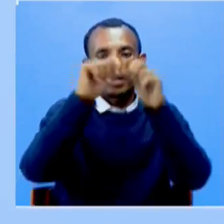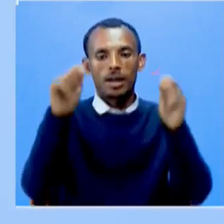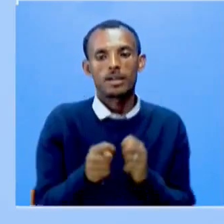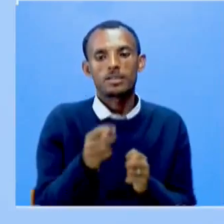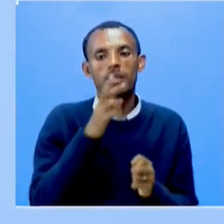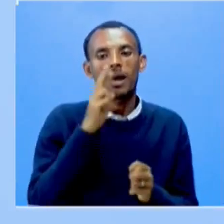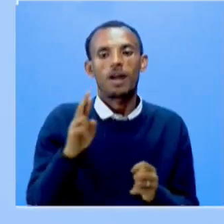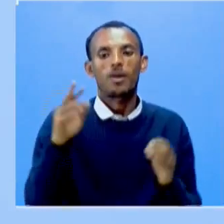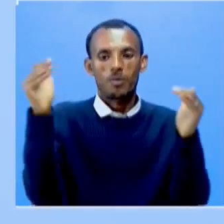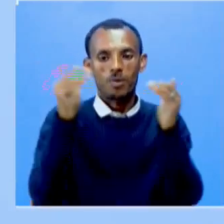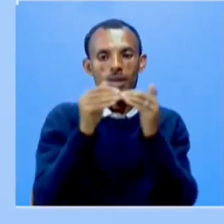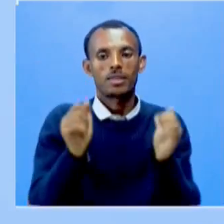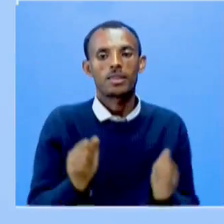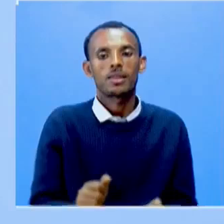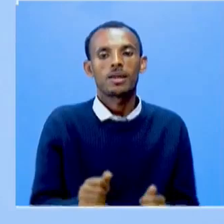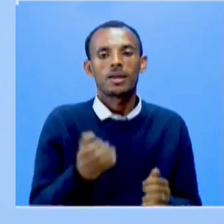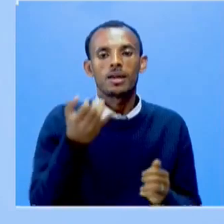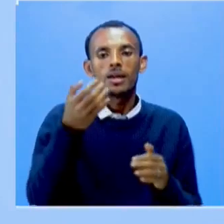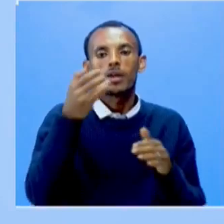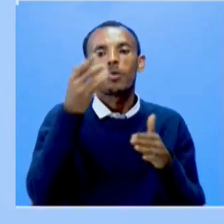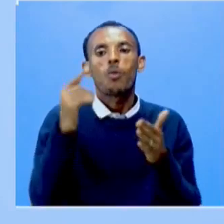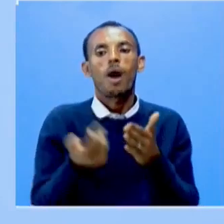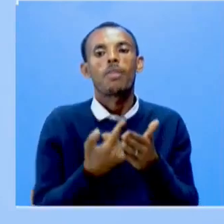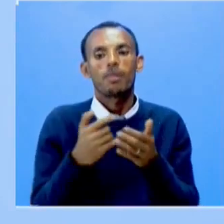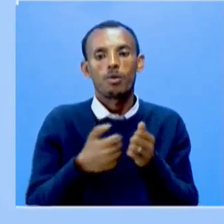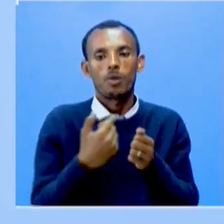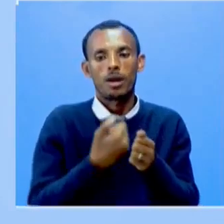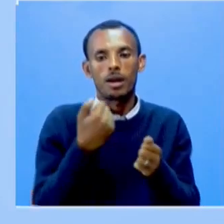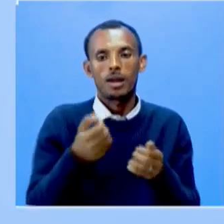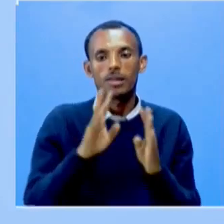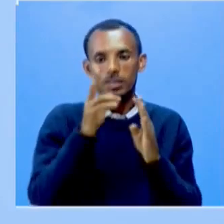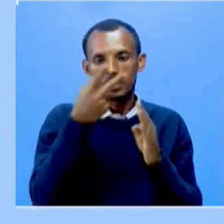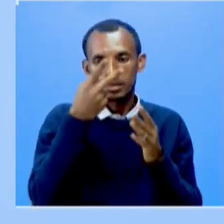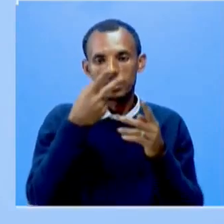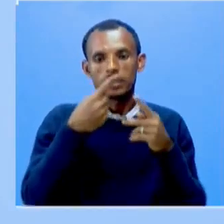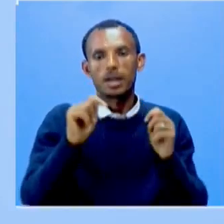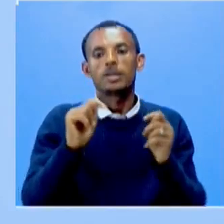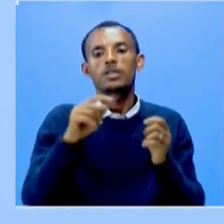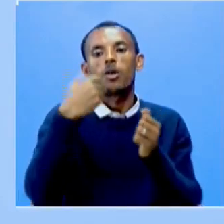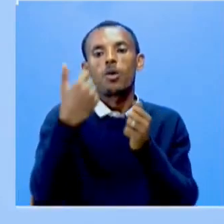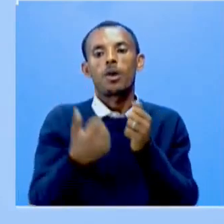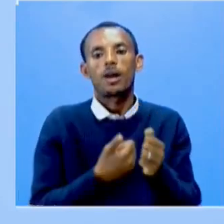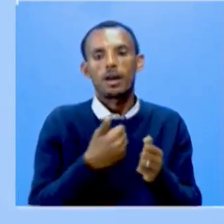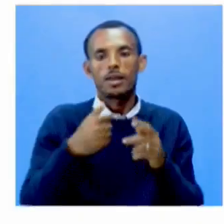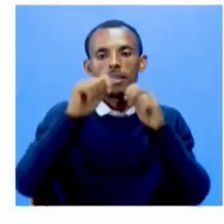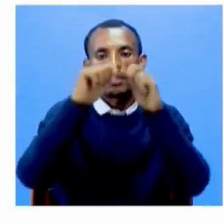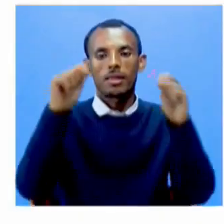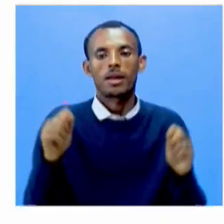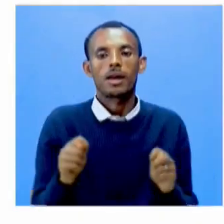are congruent. In what order? Let's write the order. Triangle